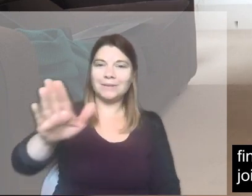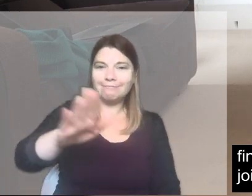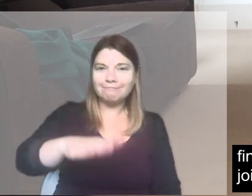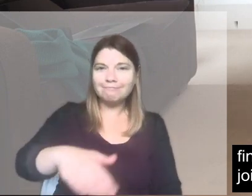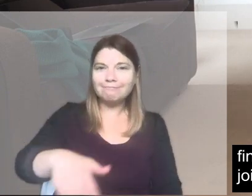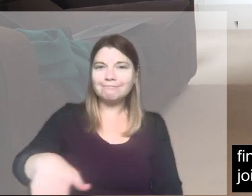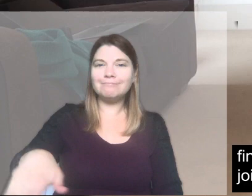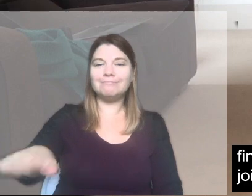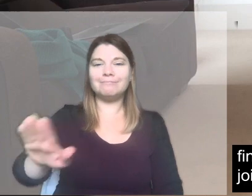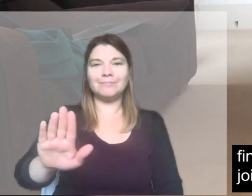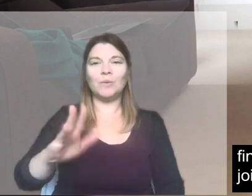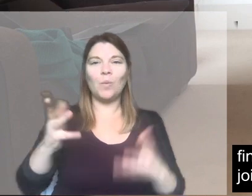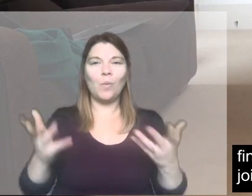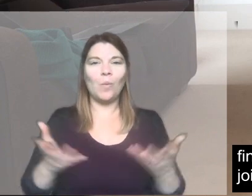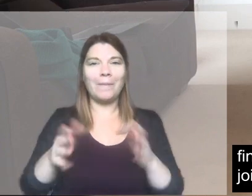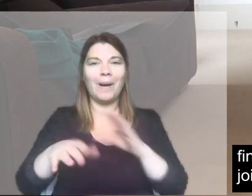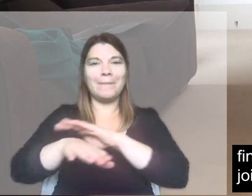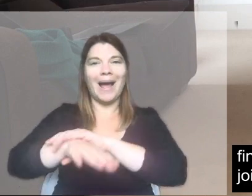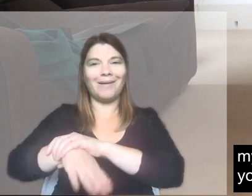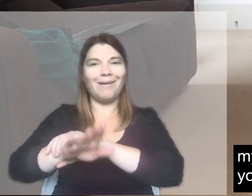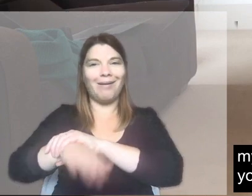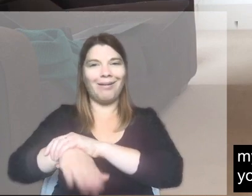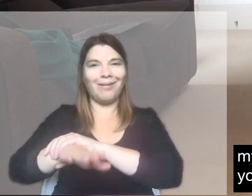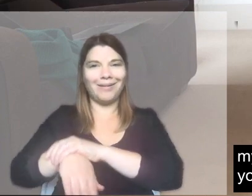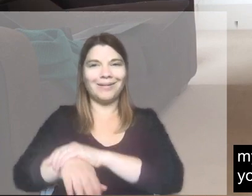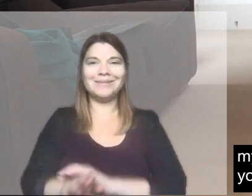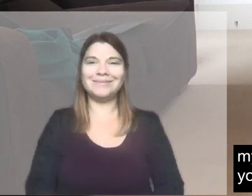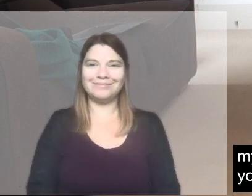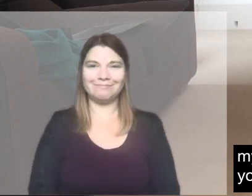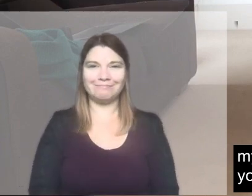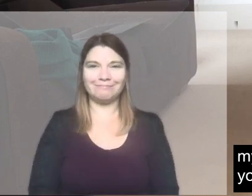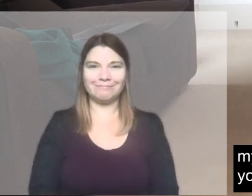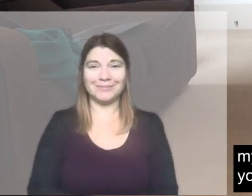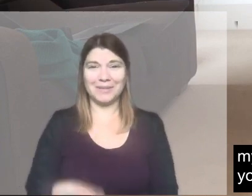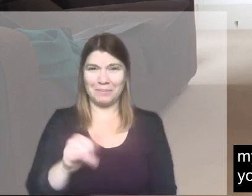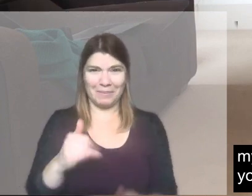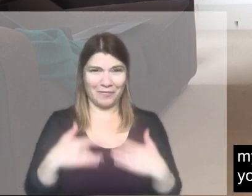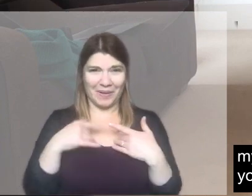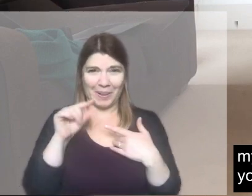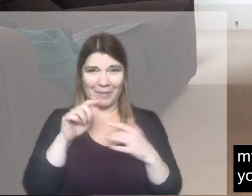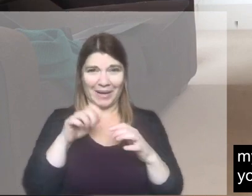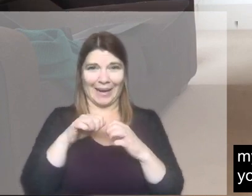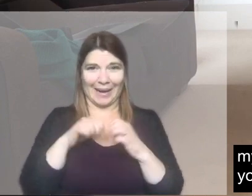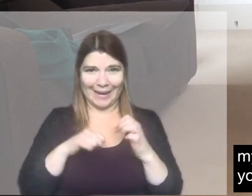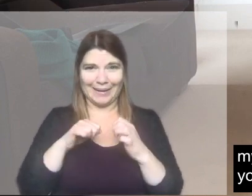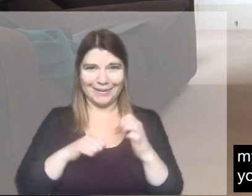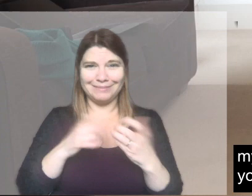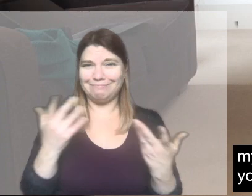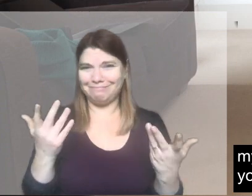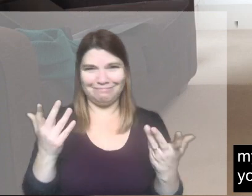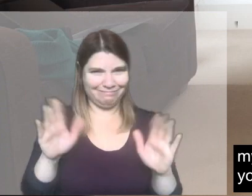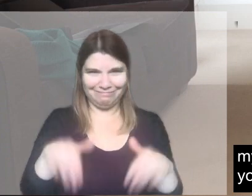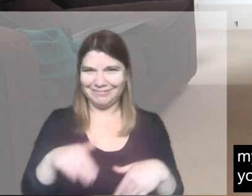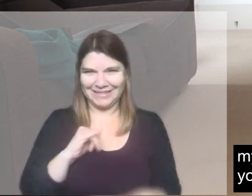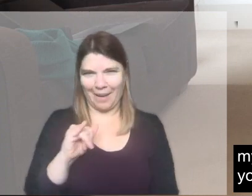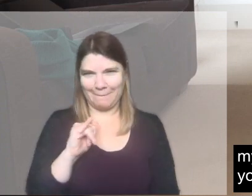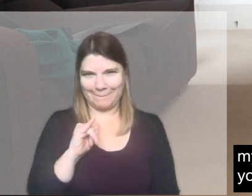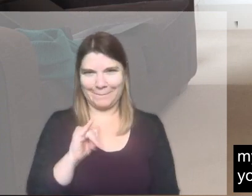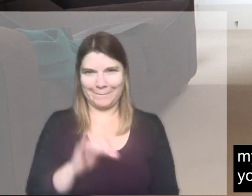So this is to warm up the ankle joint. My ankles click a bit, so don't worry if yours do the same.